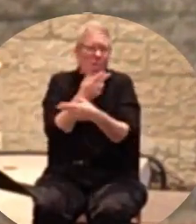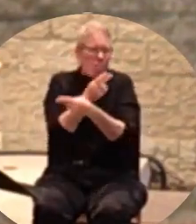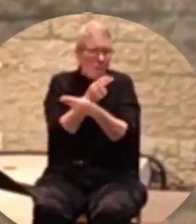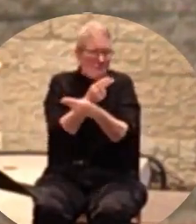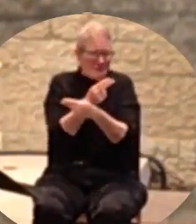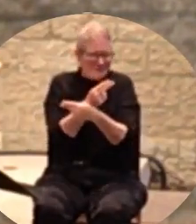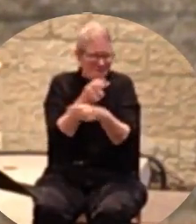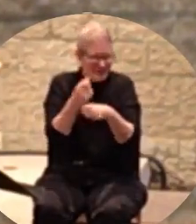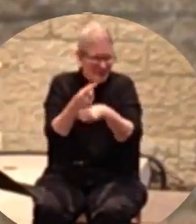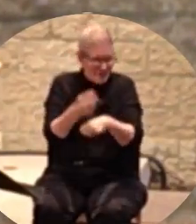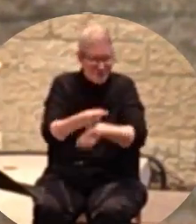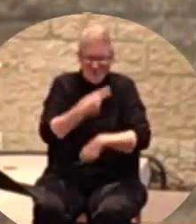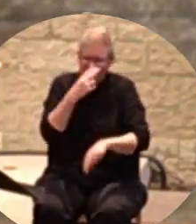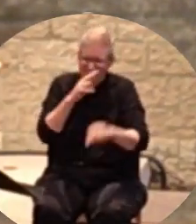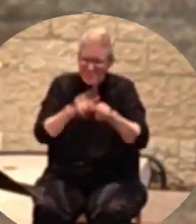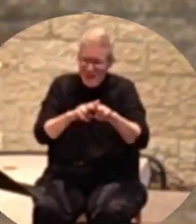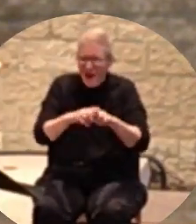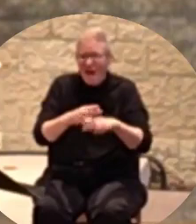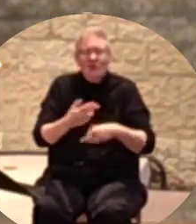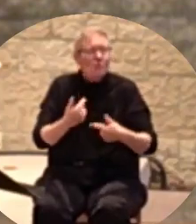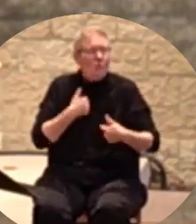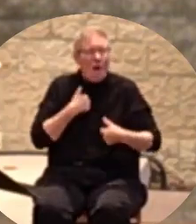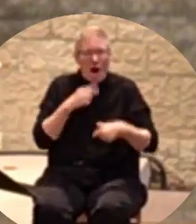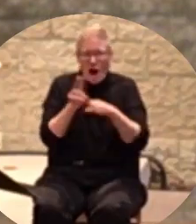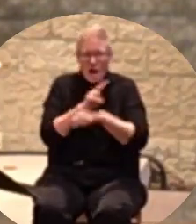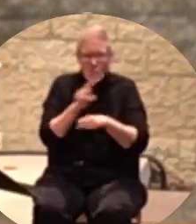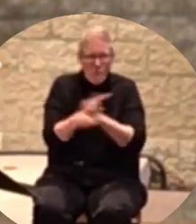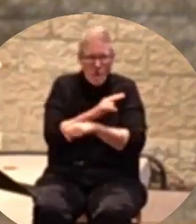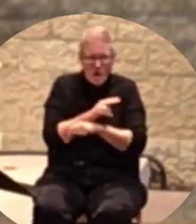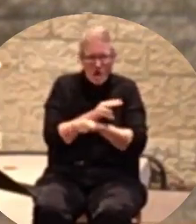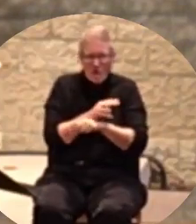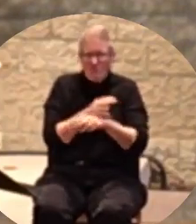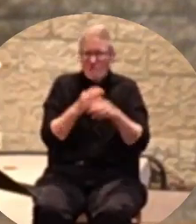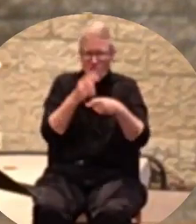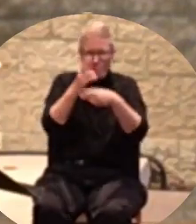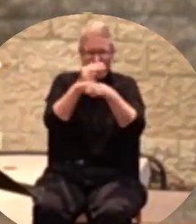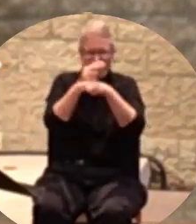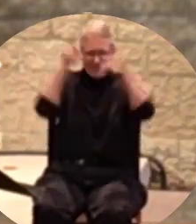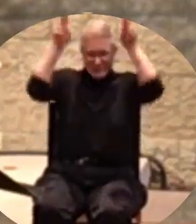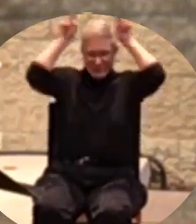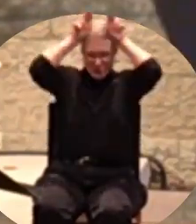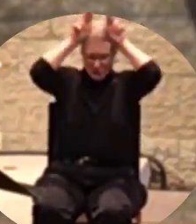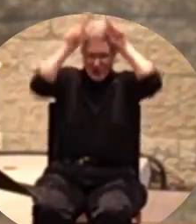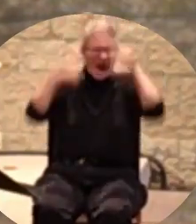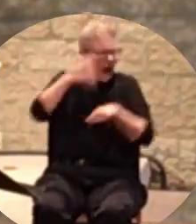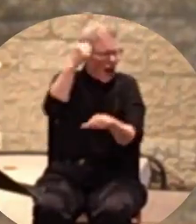not. I remember one time what rabbit ears were. They sat on top of a television, but I'm dating myself right